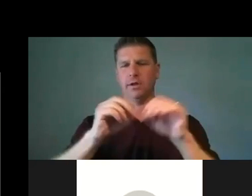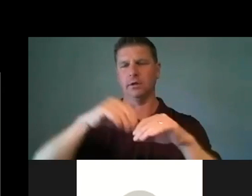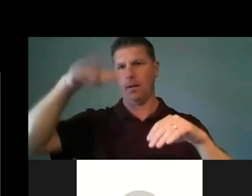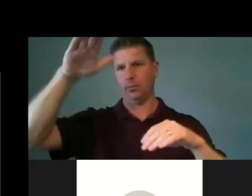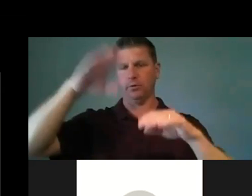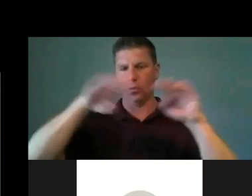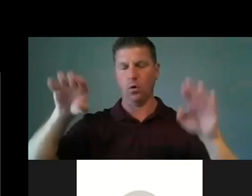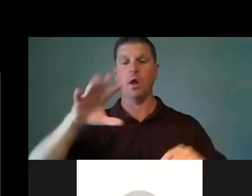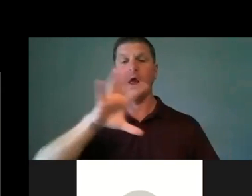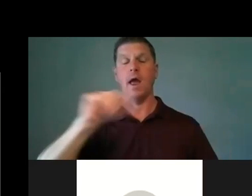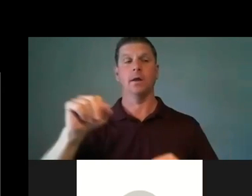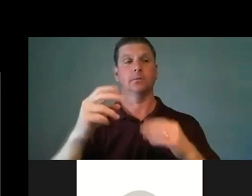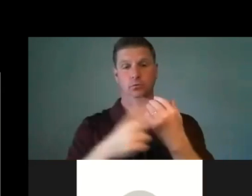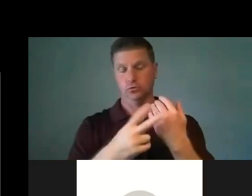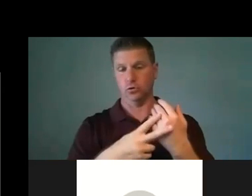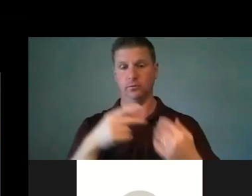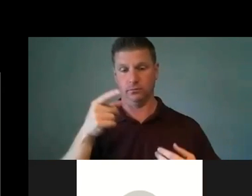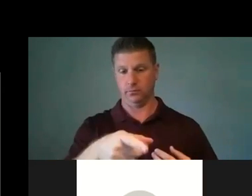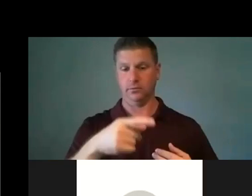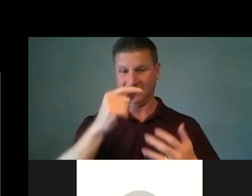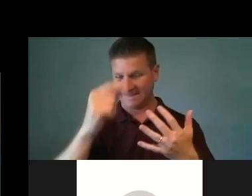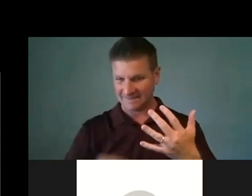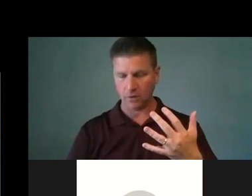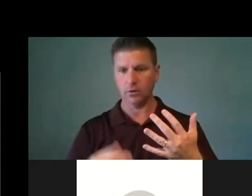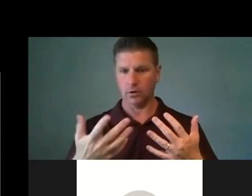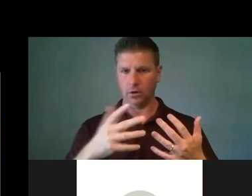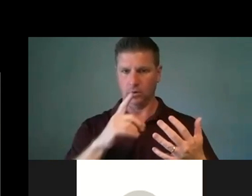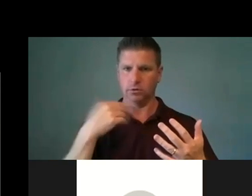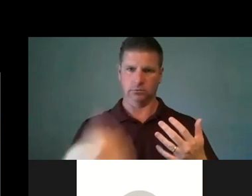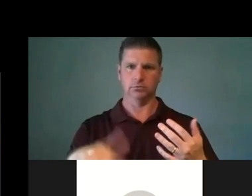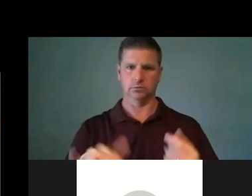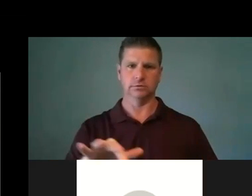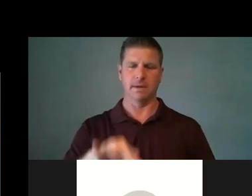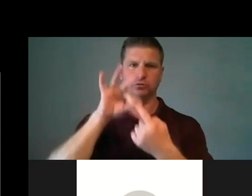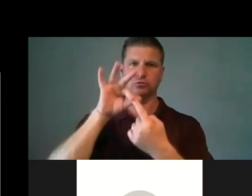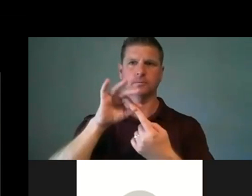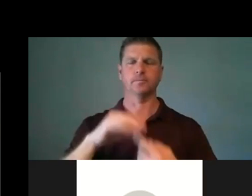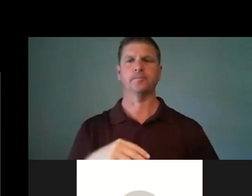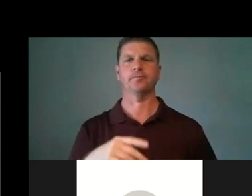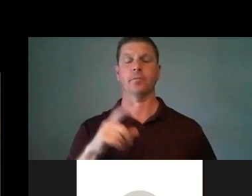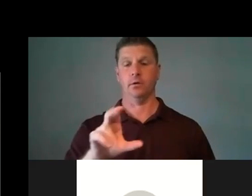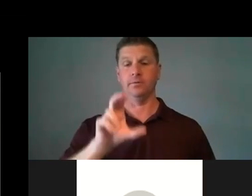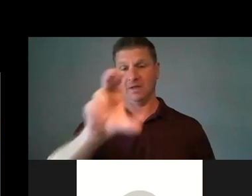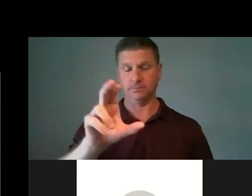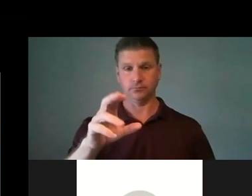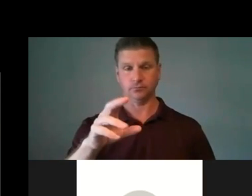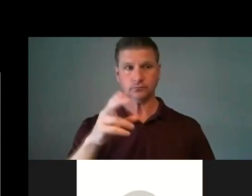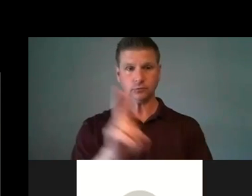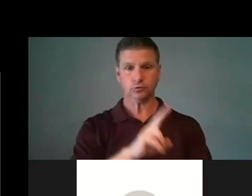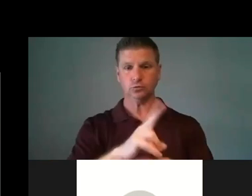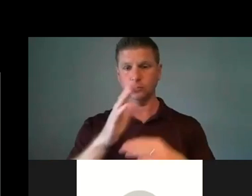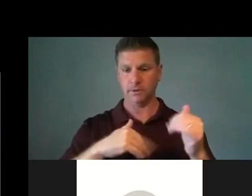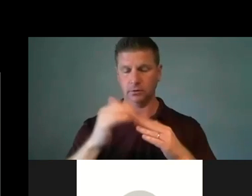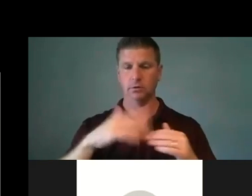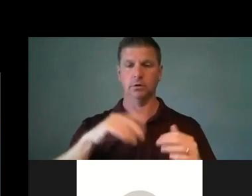and preserve the details that make these buildings so special. The investment and again, the reuse of the buildings, such as